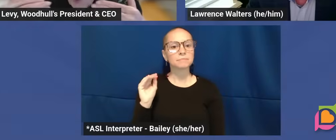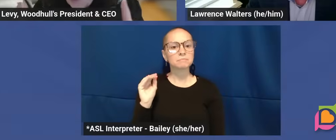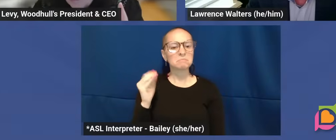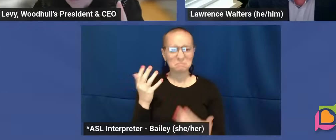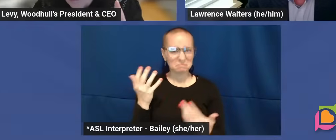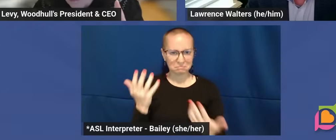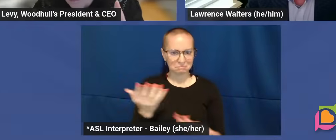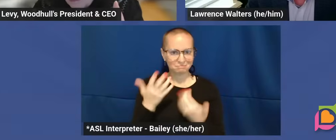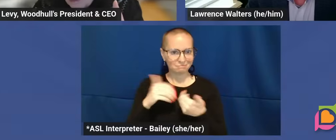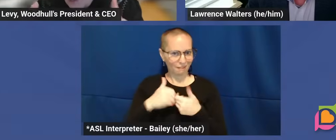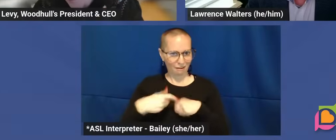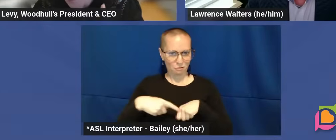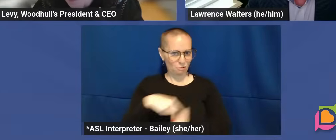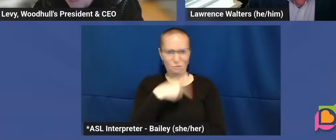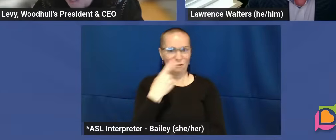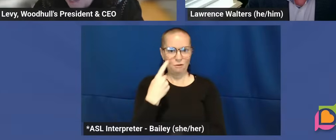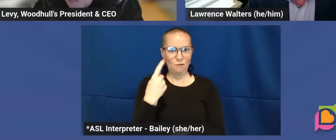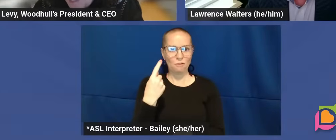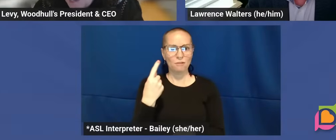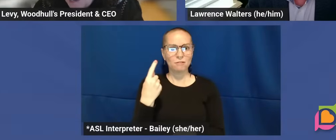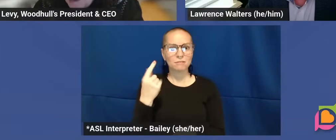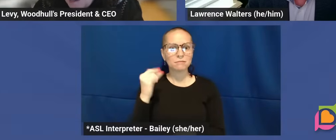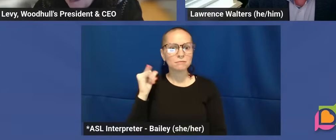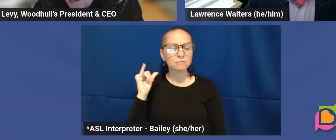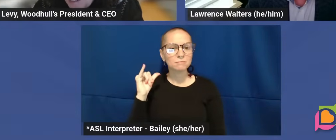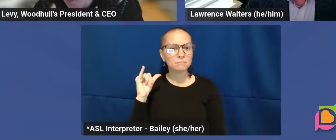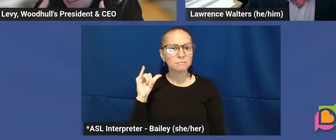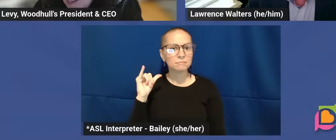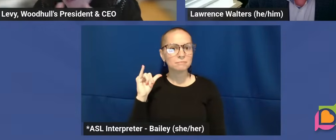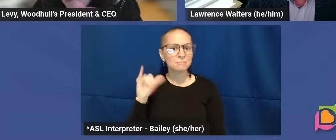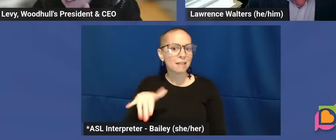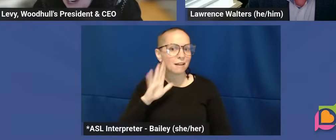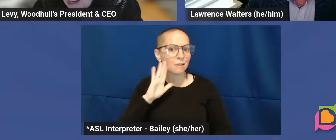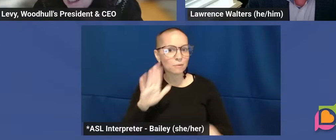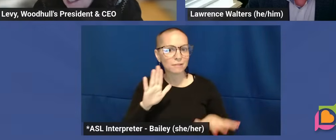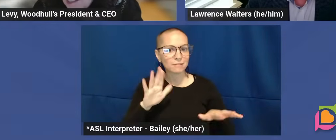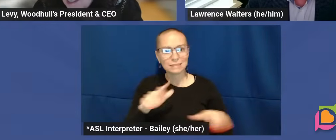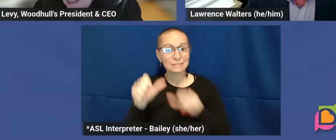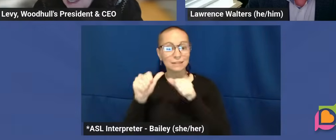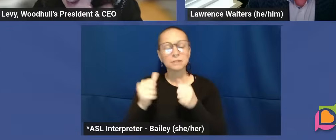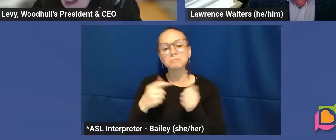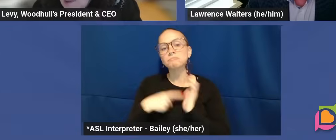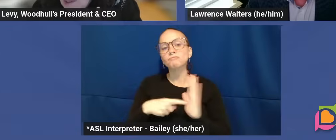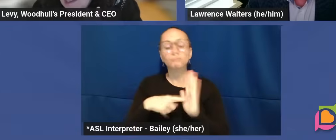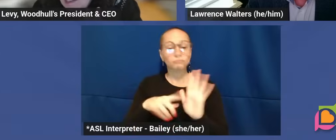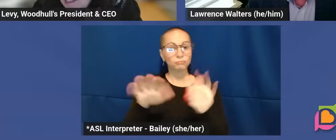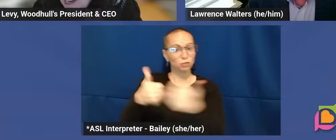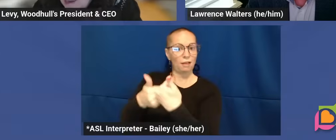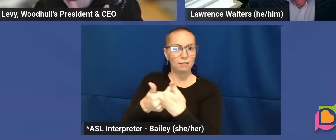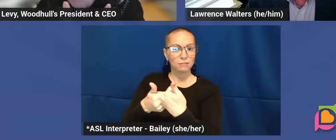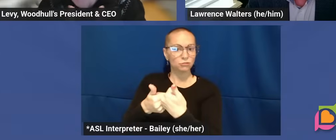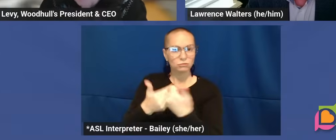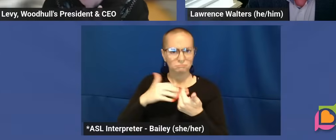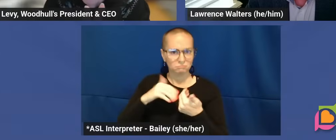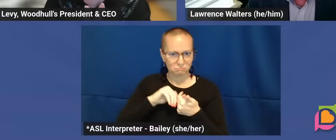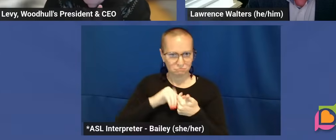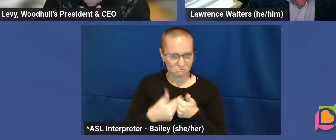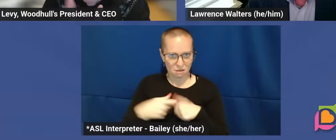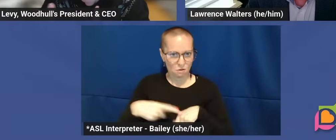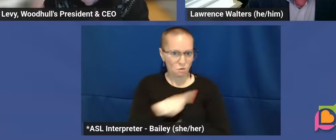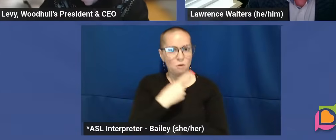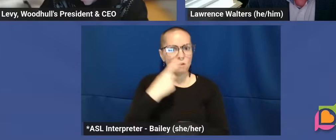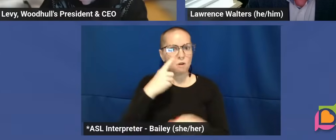How long does it take? Let's say there's a challenge. How long does it take